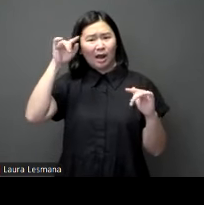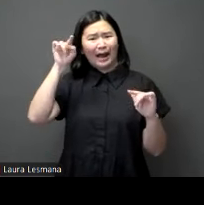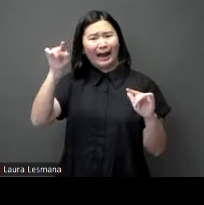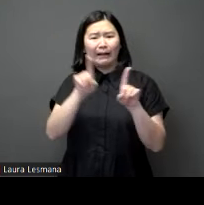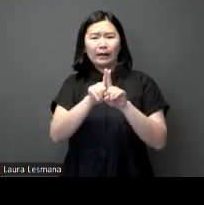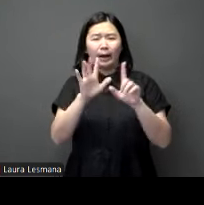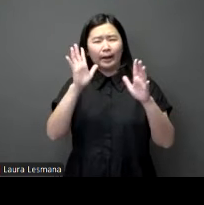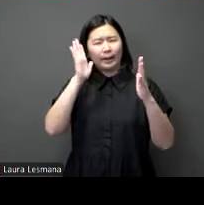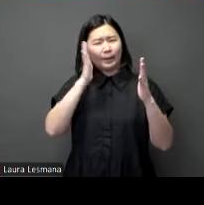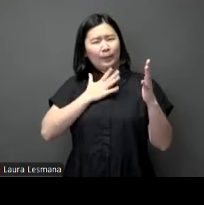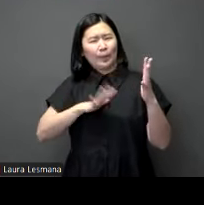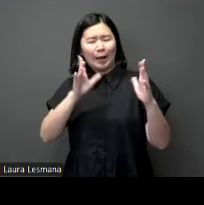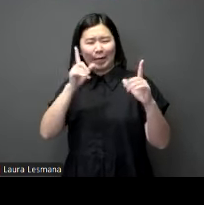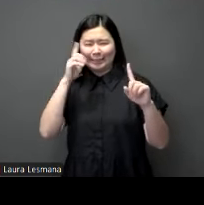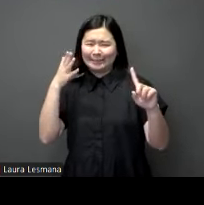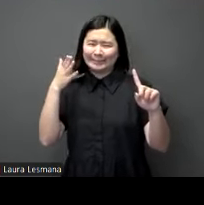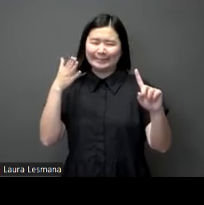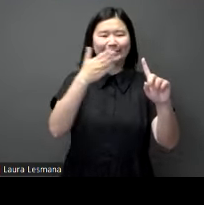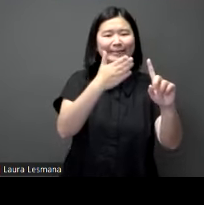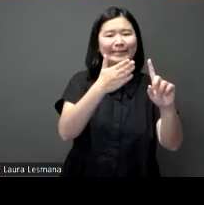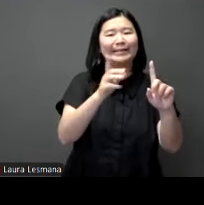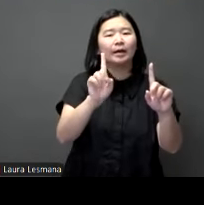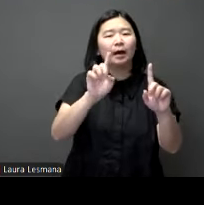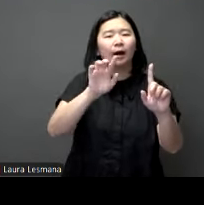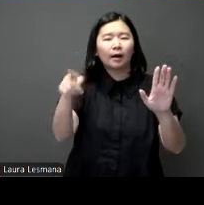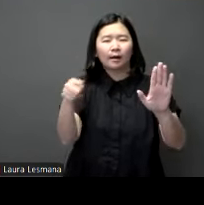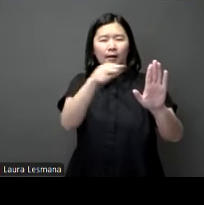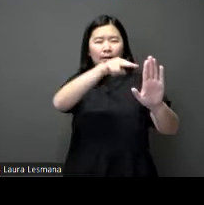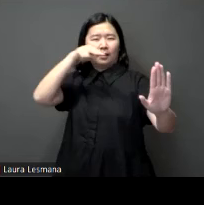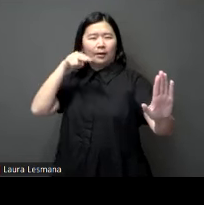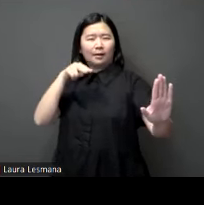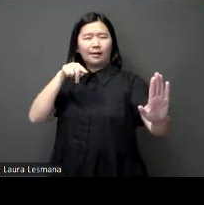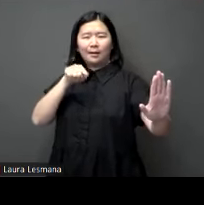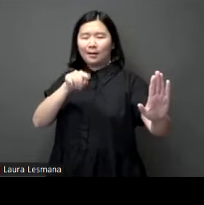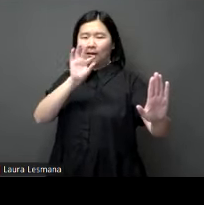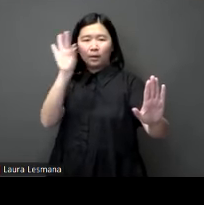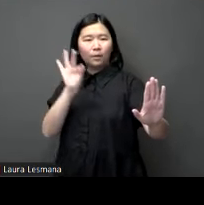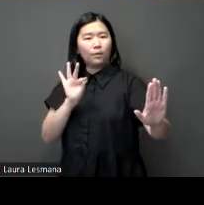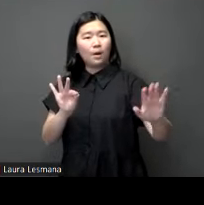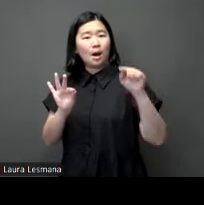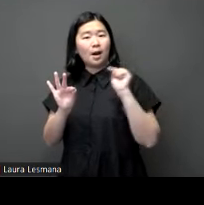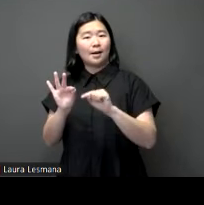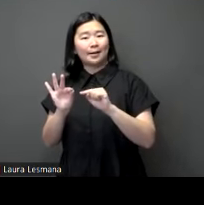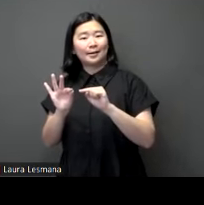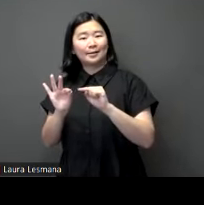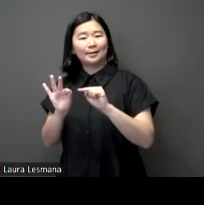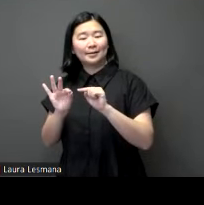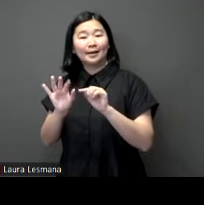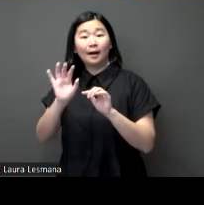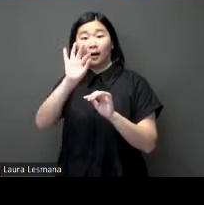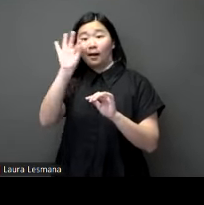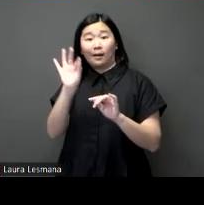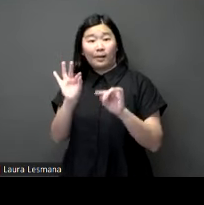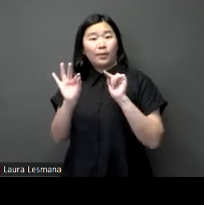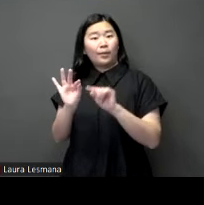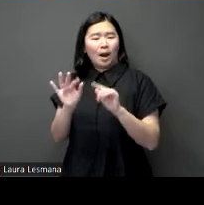the social groups, who are the people that are being left out of the program. Even though it could be